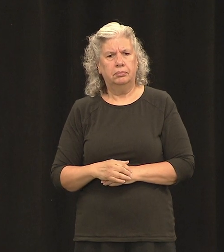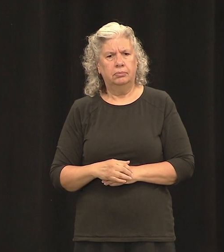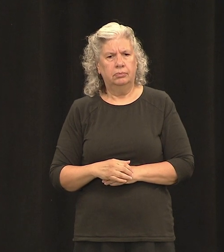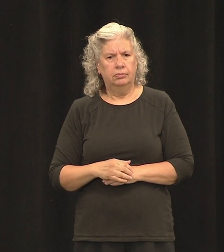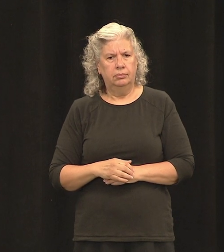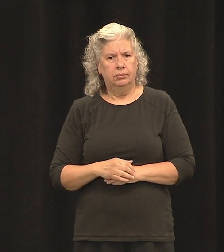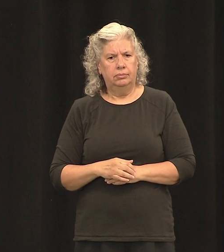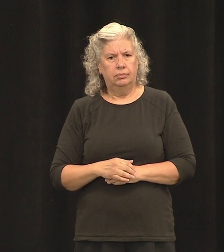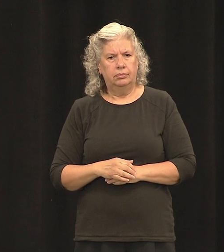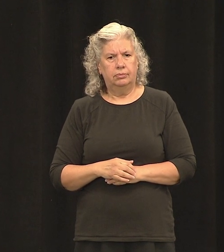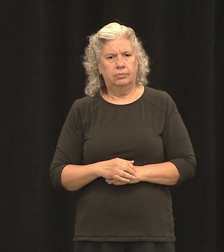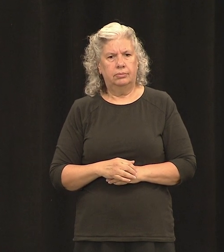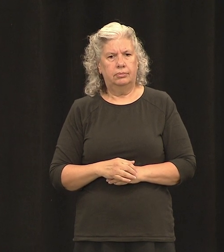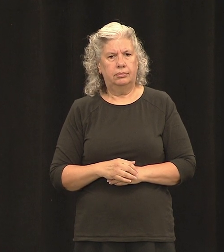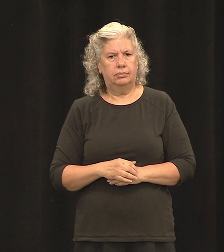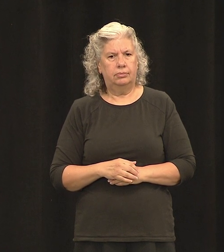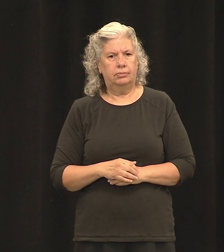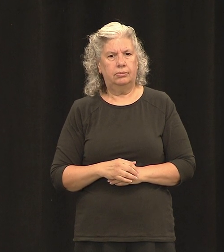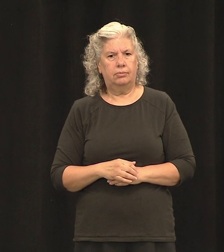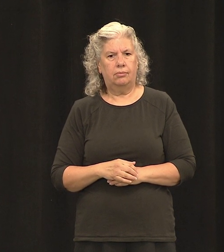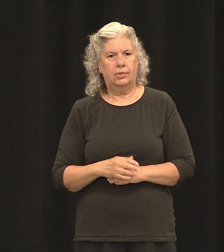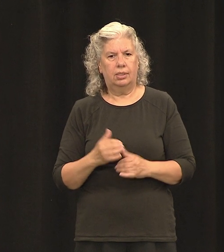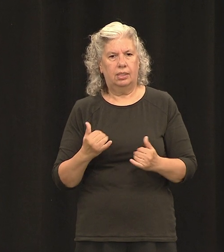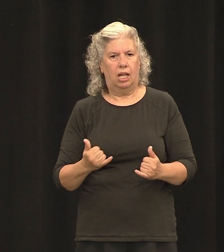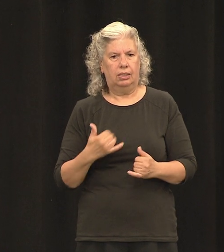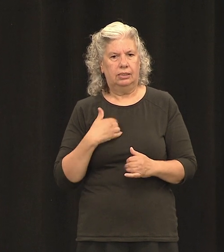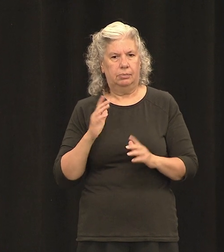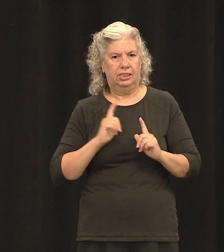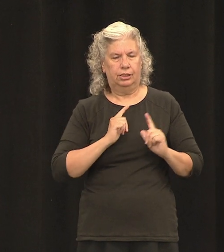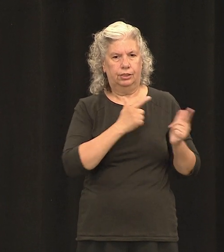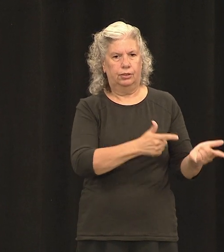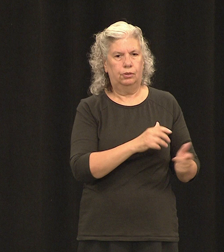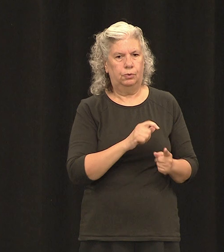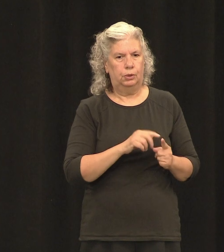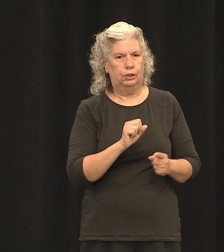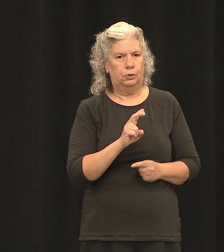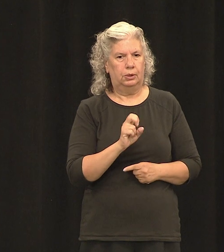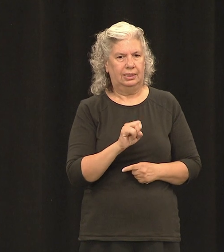Now I'm going to turn over the talk to Susie.